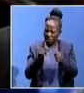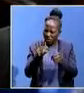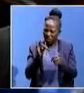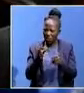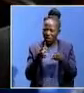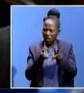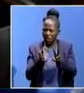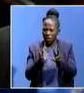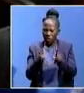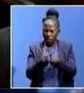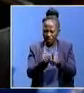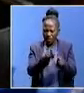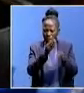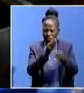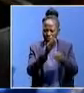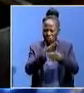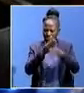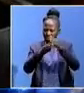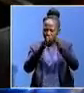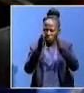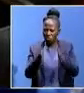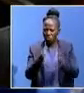contractors